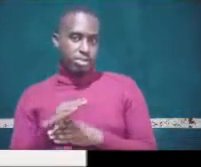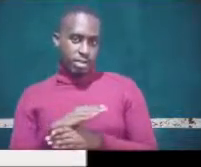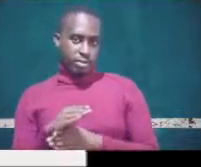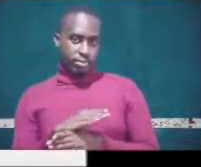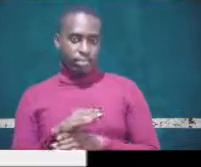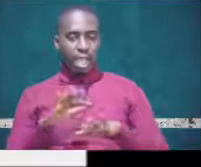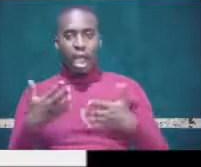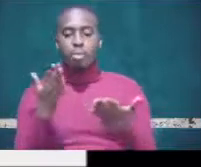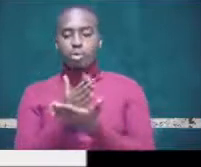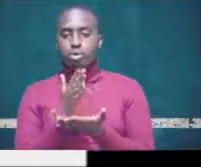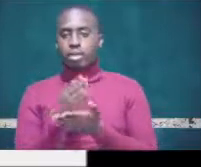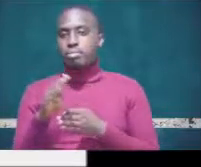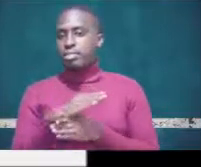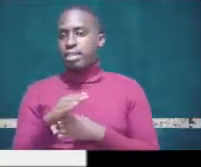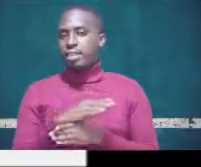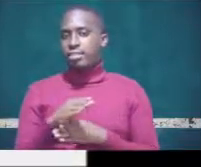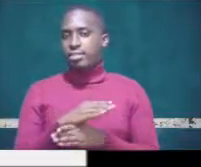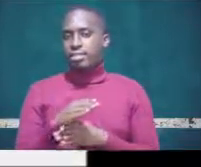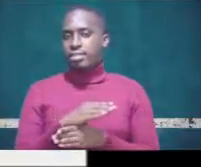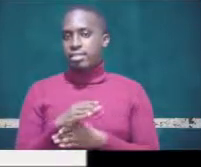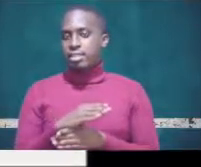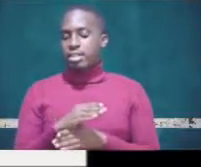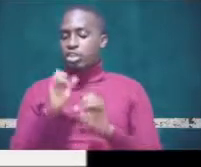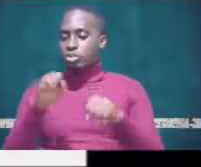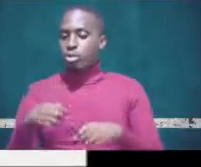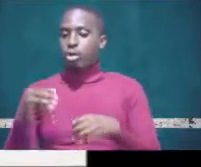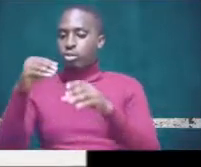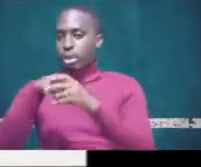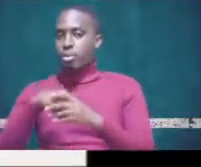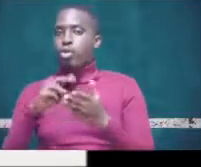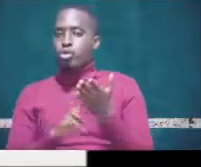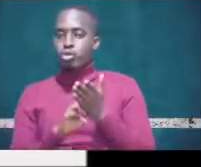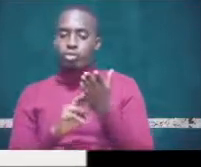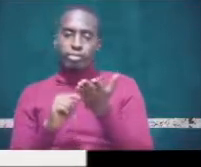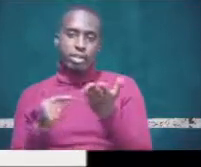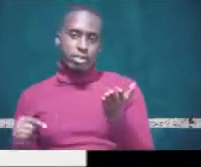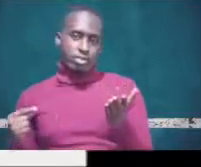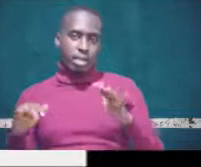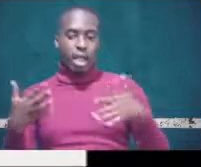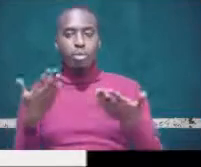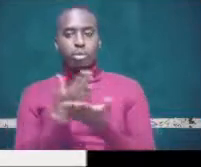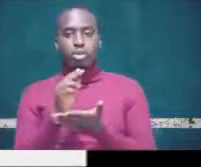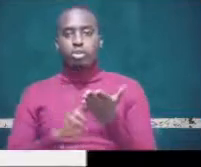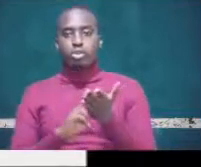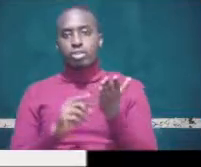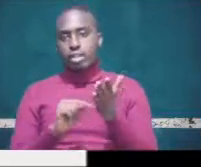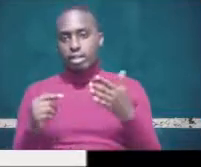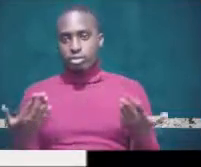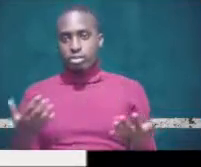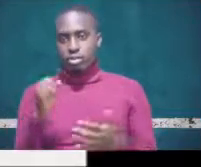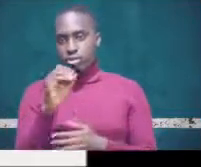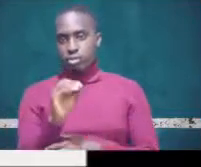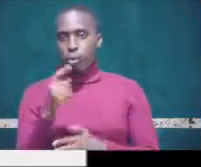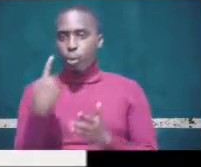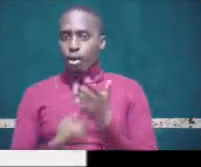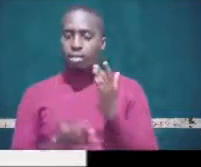operations. How can a business, how do businesses apply the use of technology? How do they use technology? So,